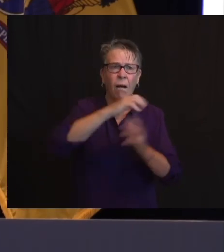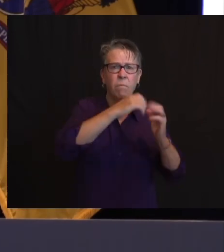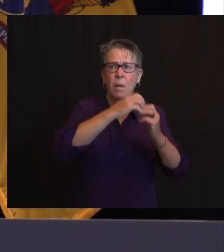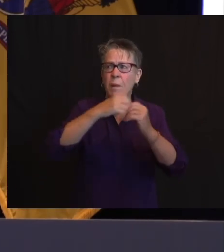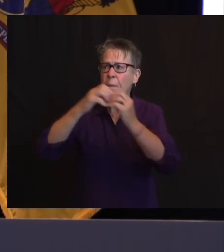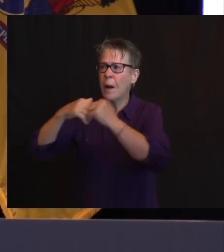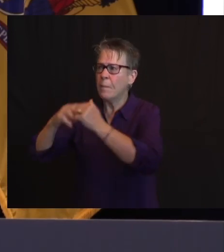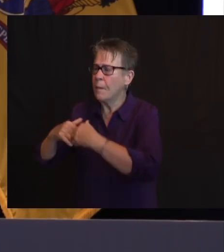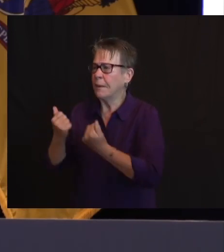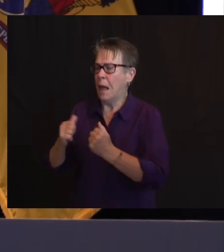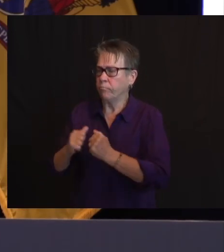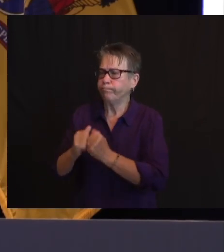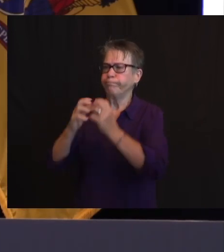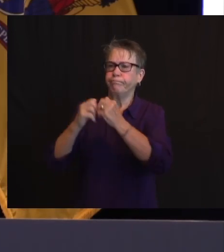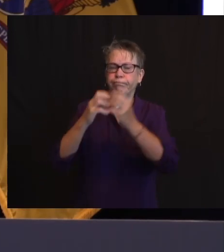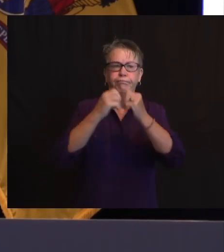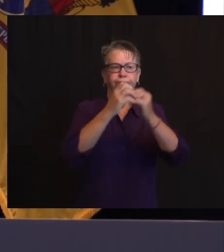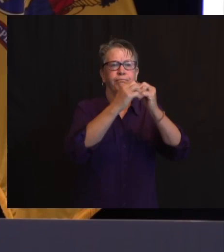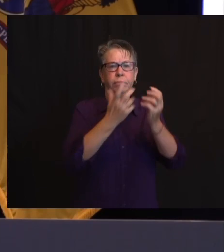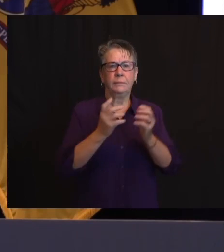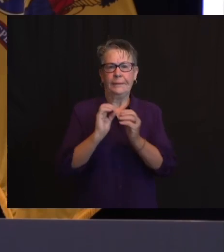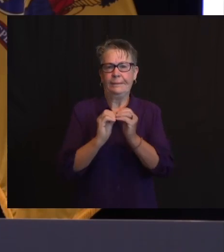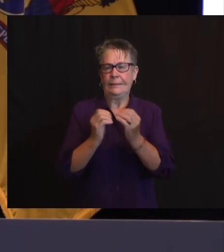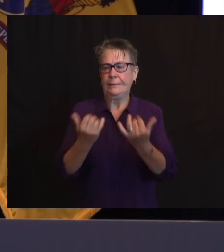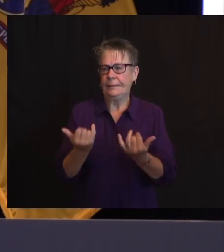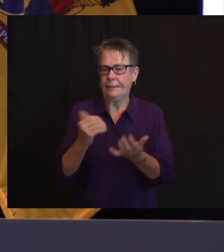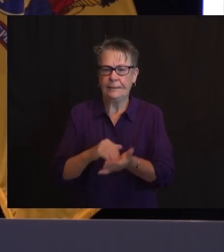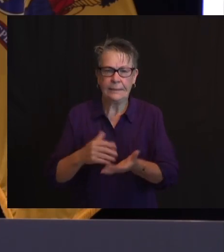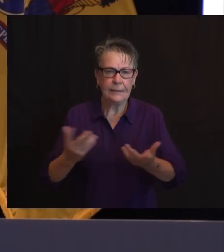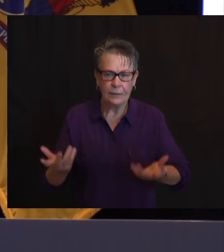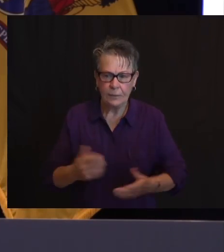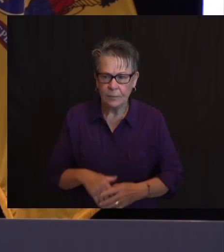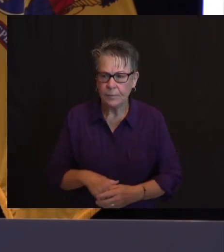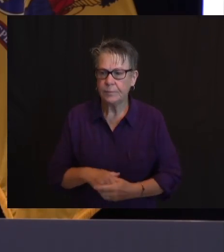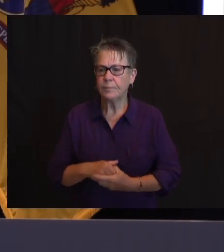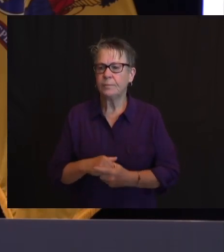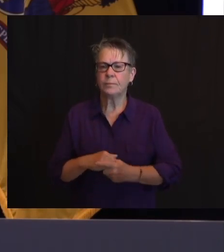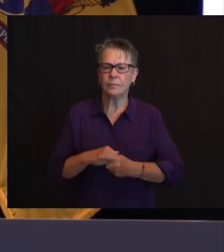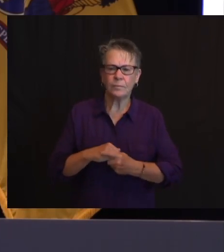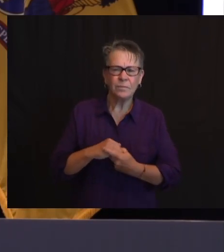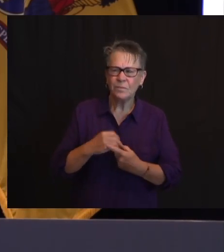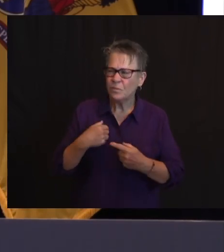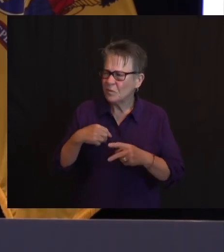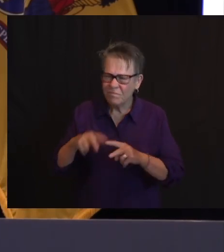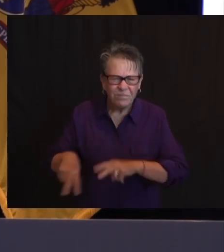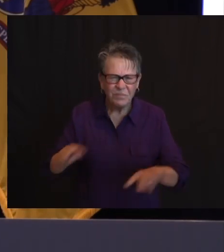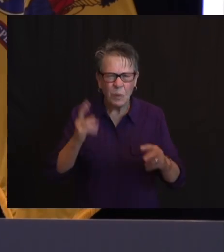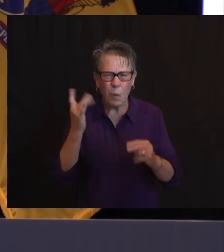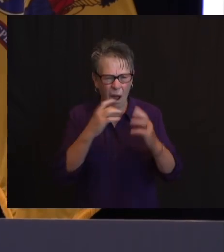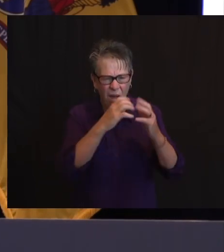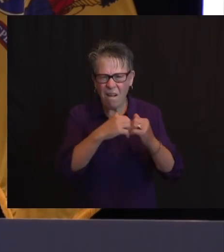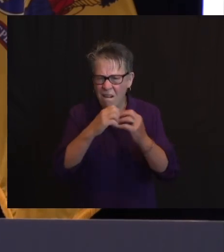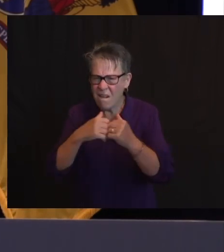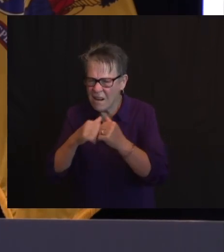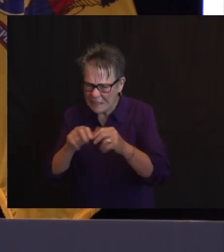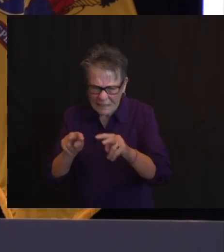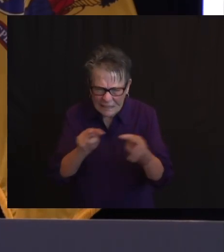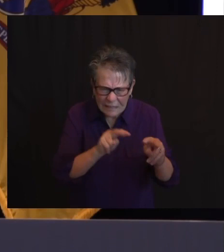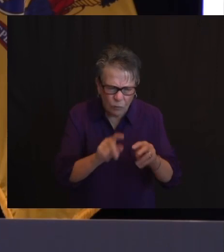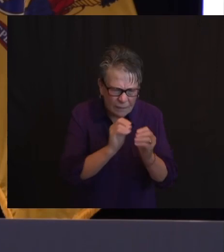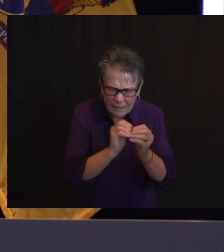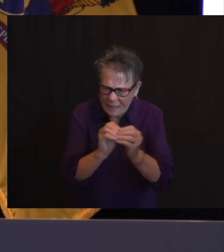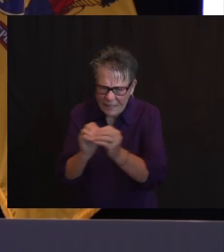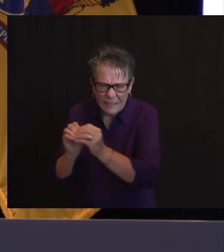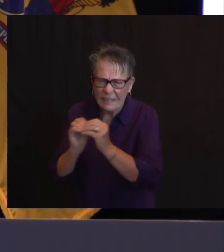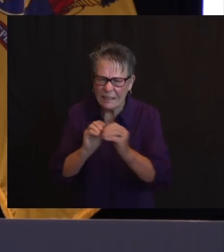is clearly looking at, not just in light of the environmental justice legislation, but it's a project that we've been reviewing